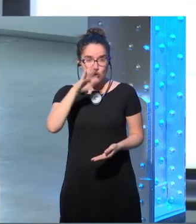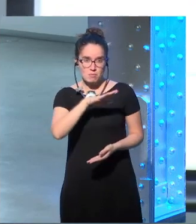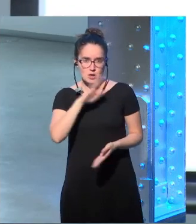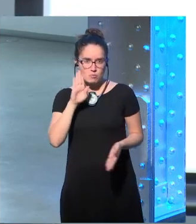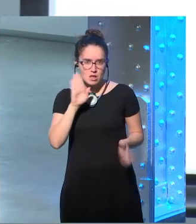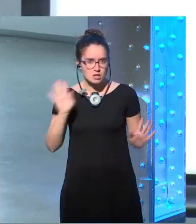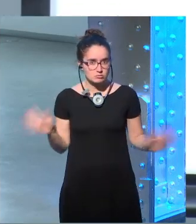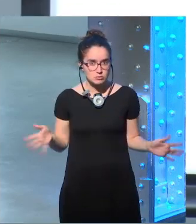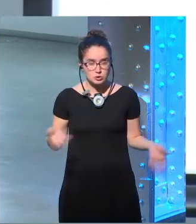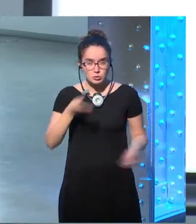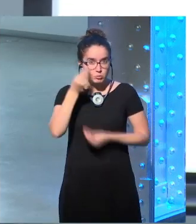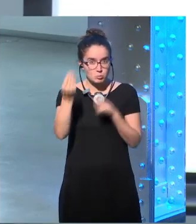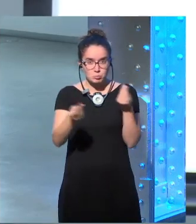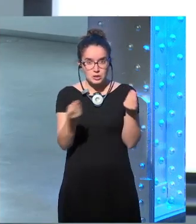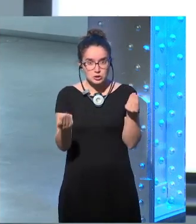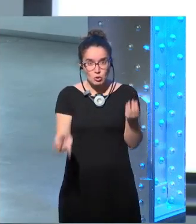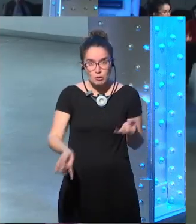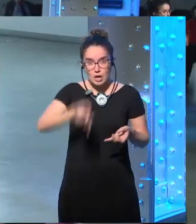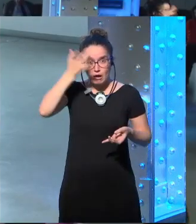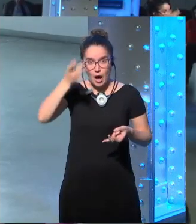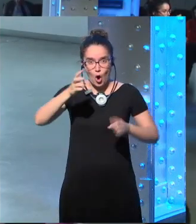reinvent the wheel every time.